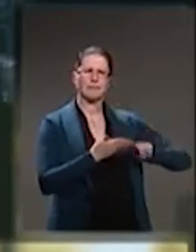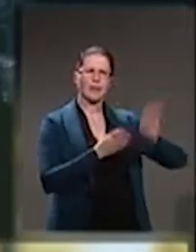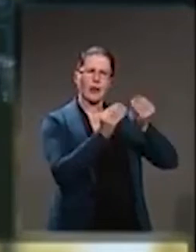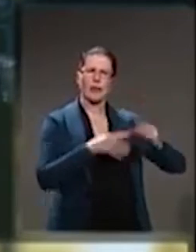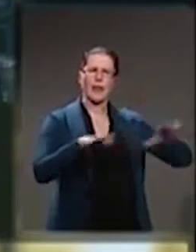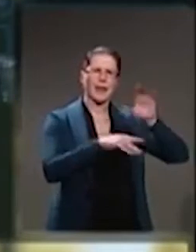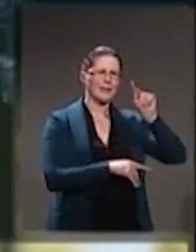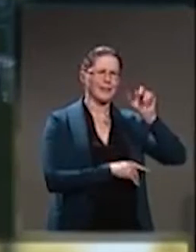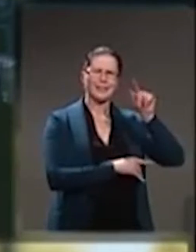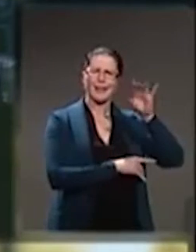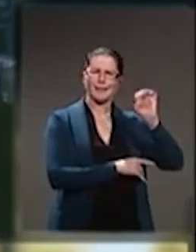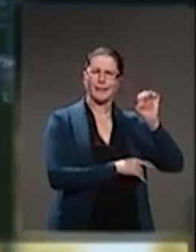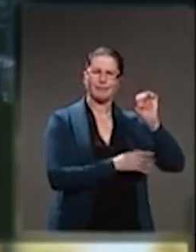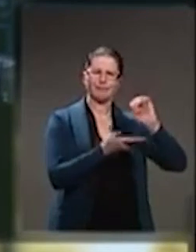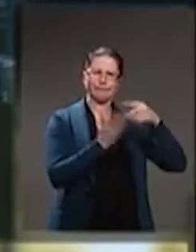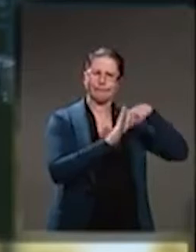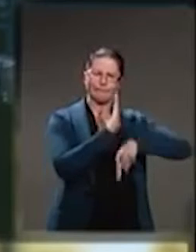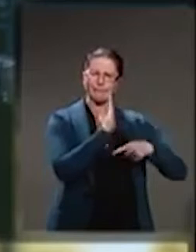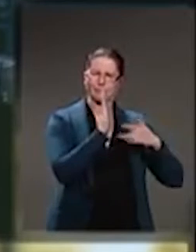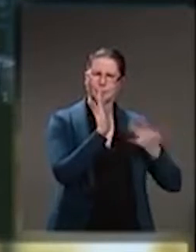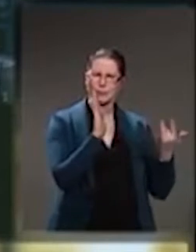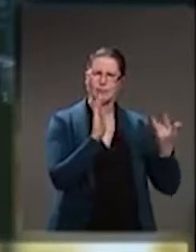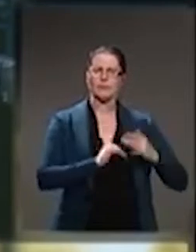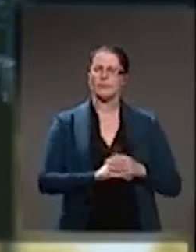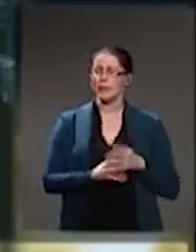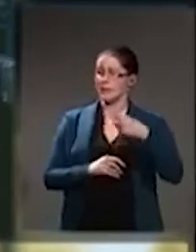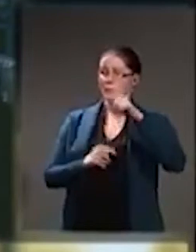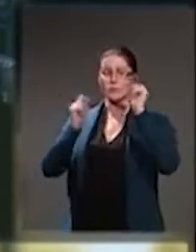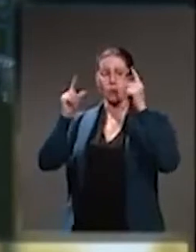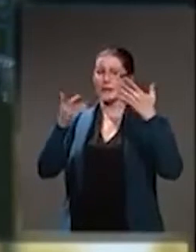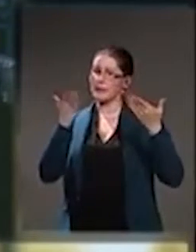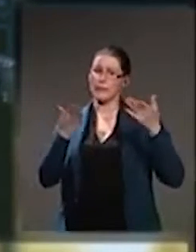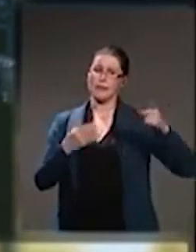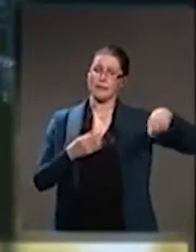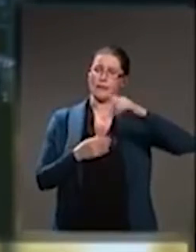title to land. Land that has been there in their families for generations. Land that they pay